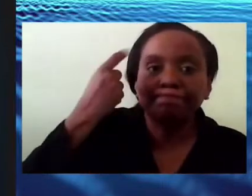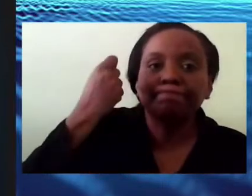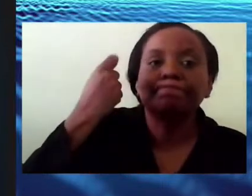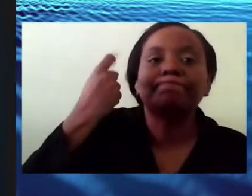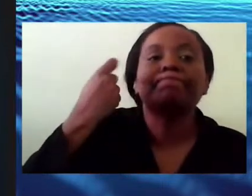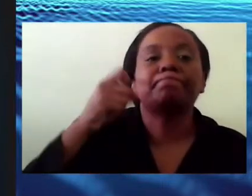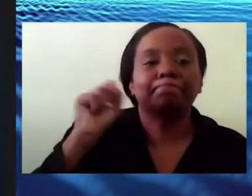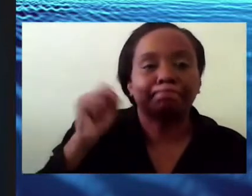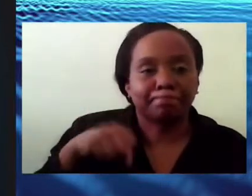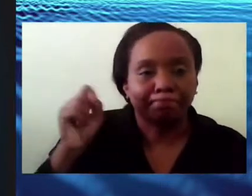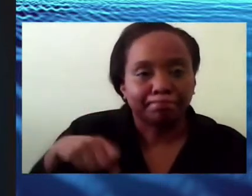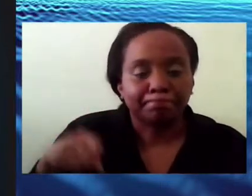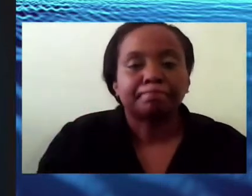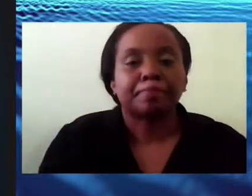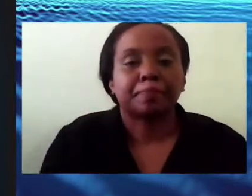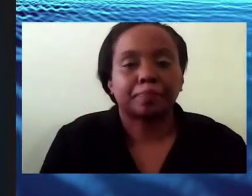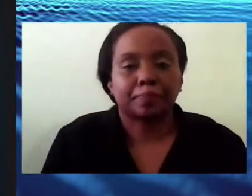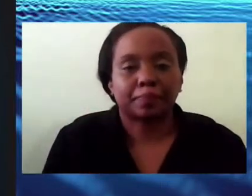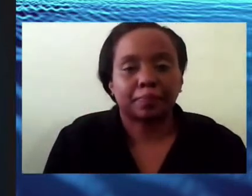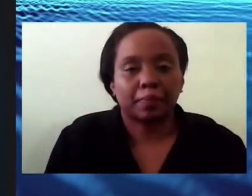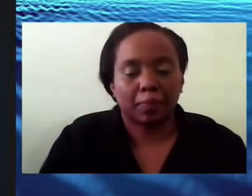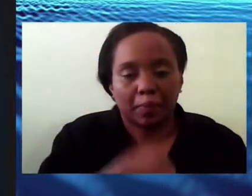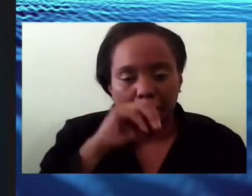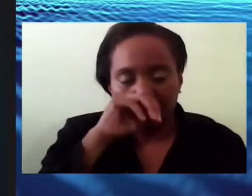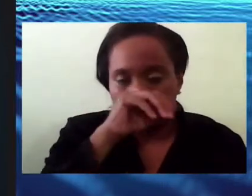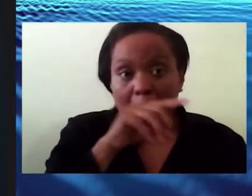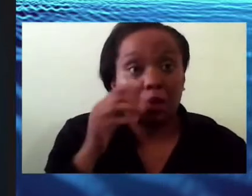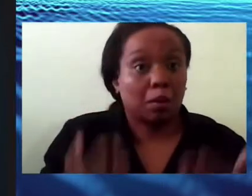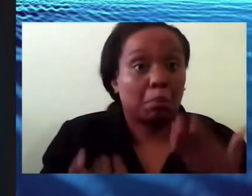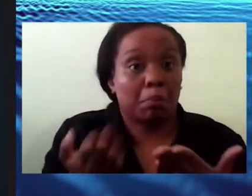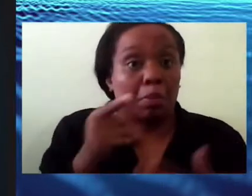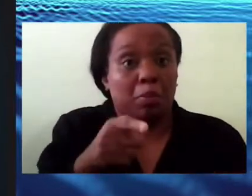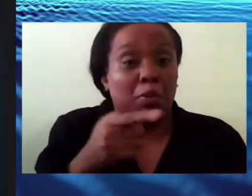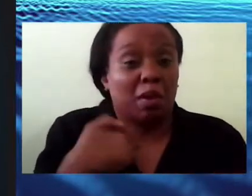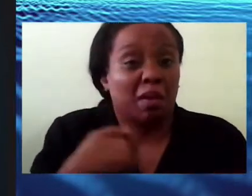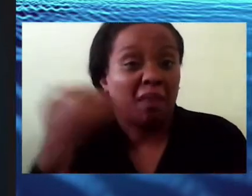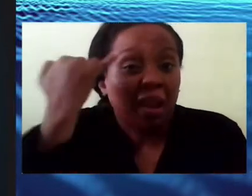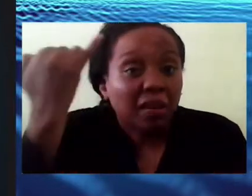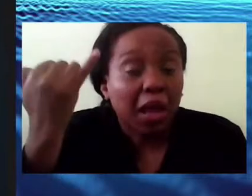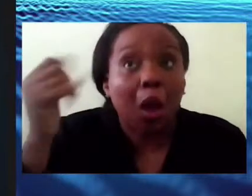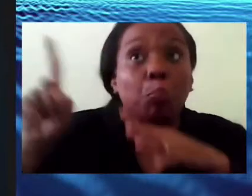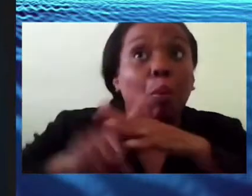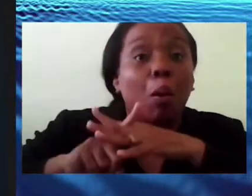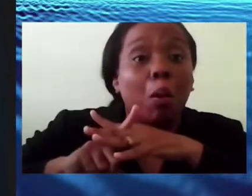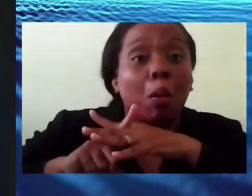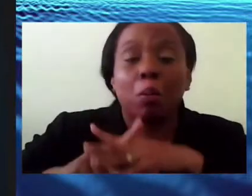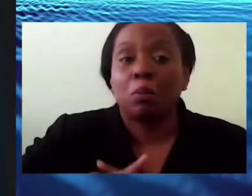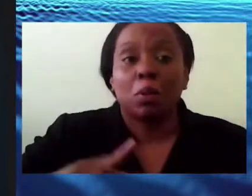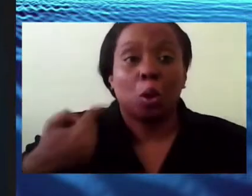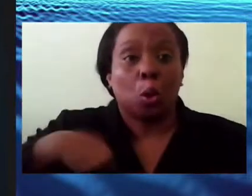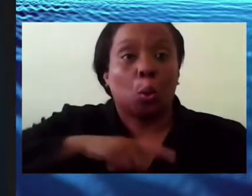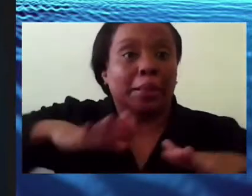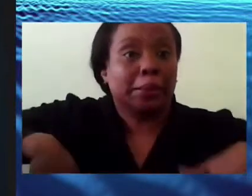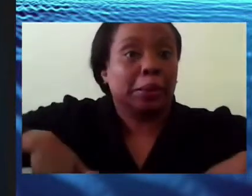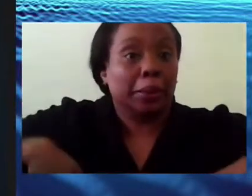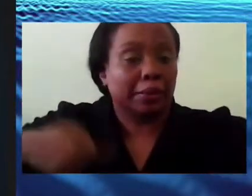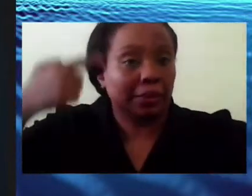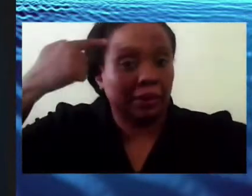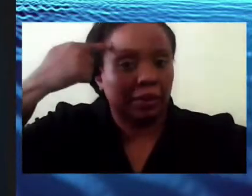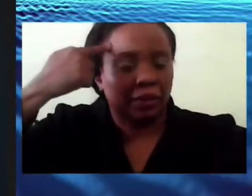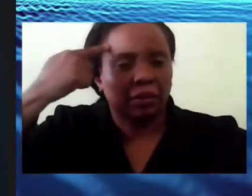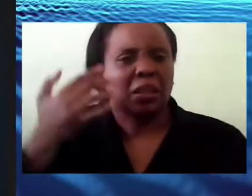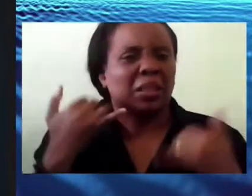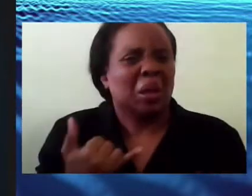frankly, please forward your suggestions, because you may think of something that we have not thought of, and we are happy to consider it, because there's no pride in this right